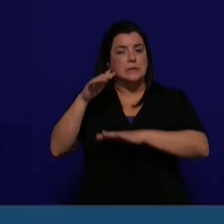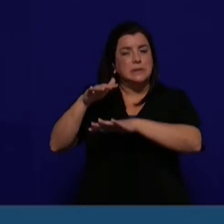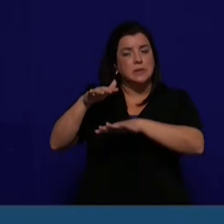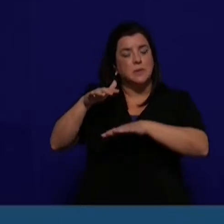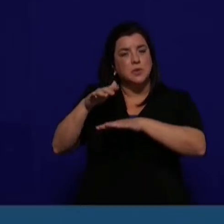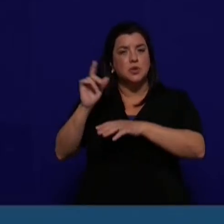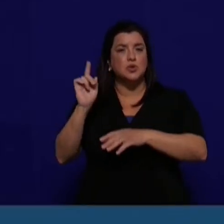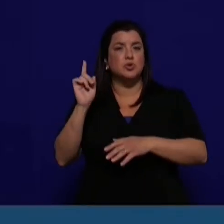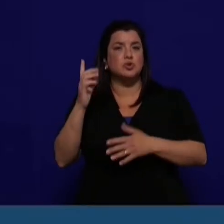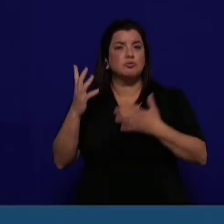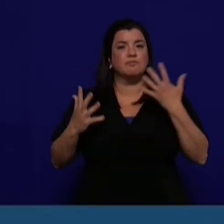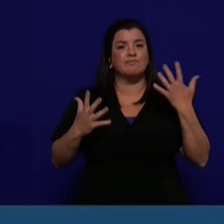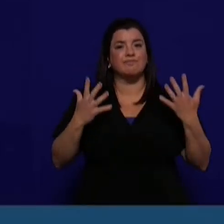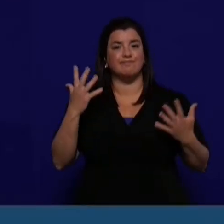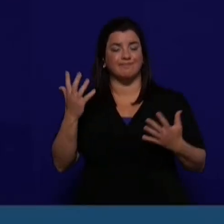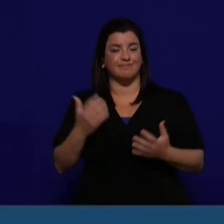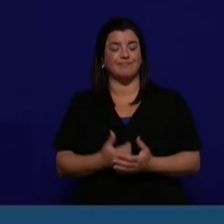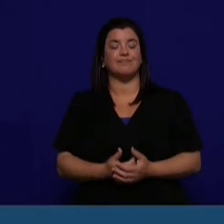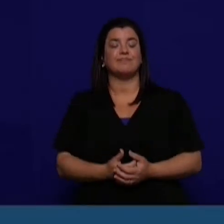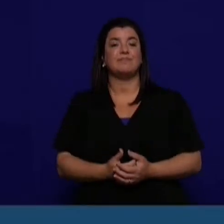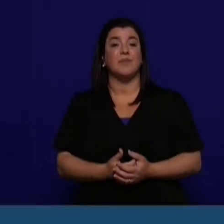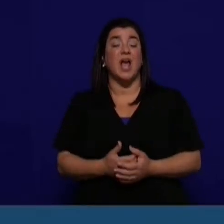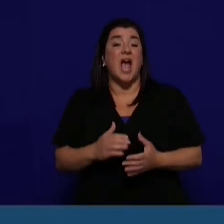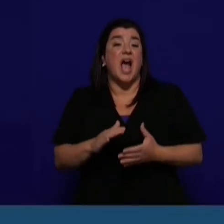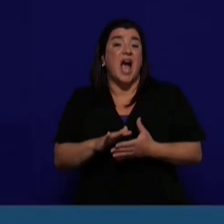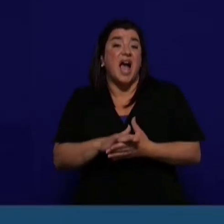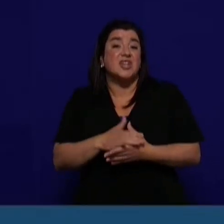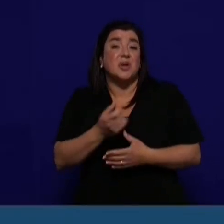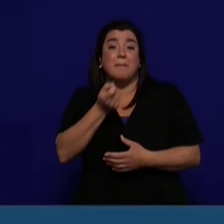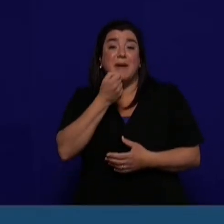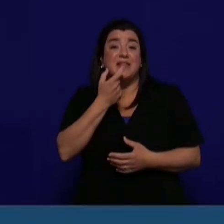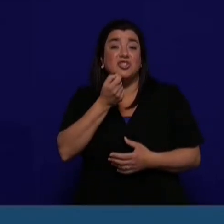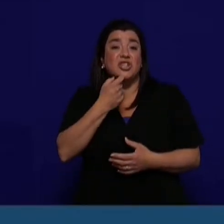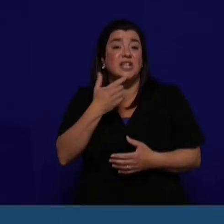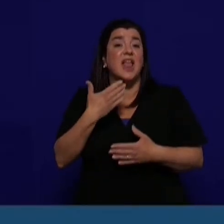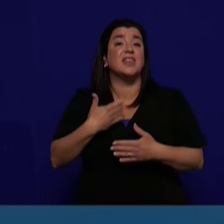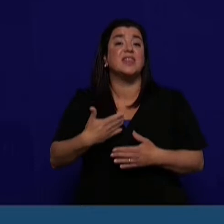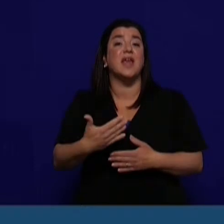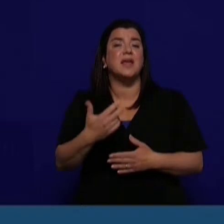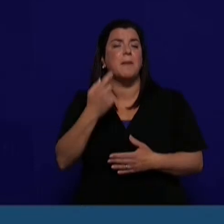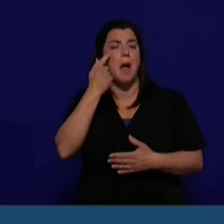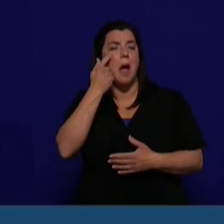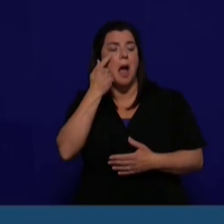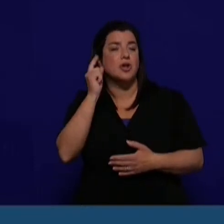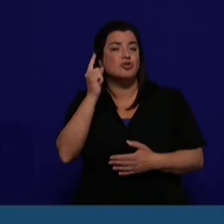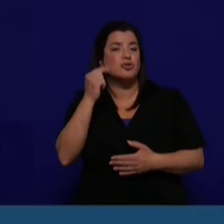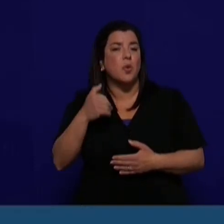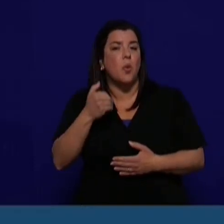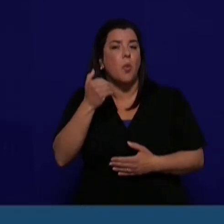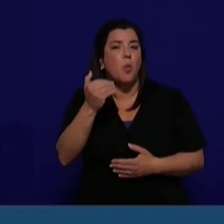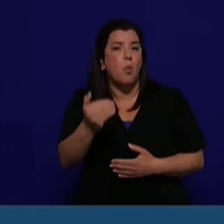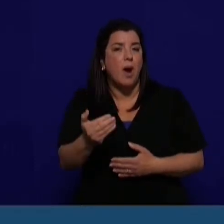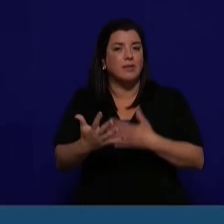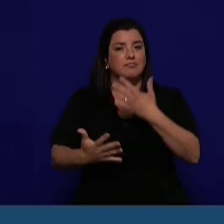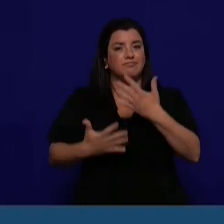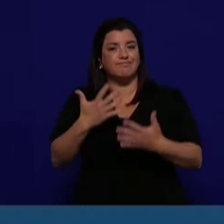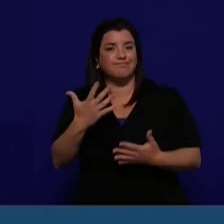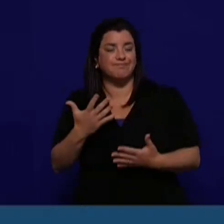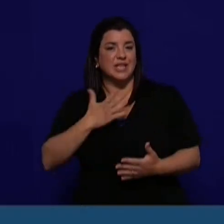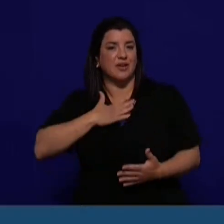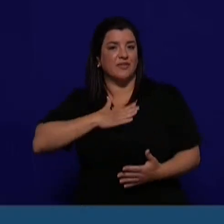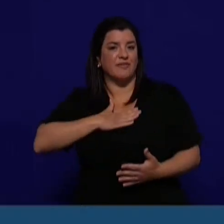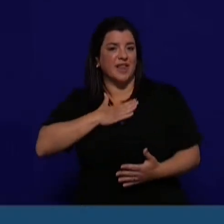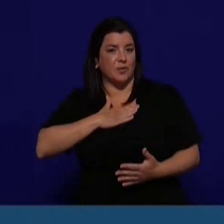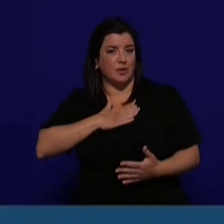kwalinkwa mediċina dejjem aħna nkunu qegħdin naraw x'ikun qed jiġri b'dawn il-mediċini u anke strettament